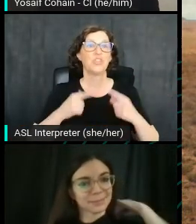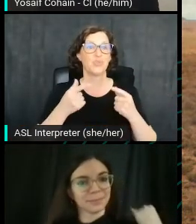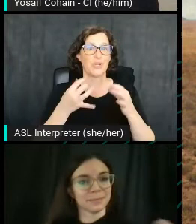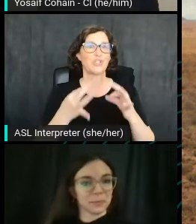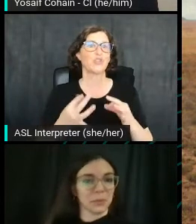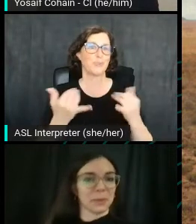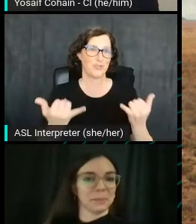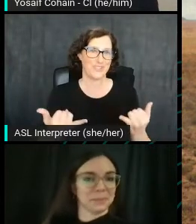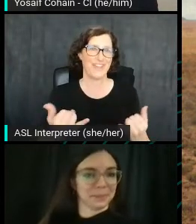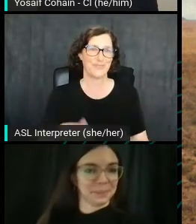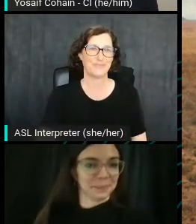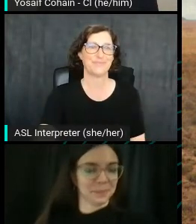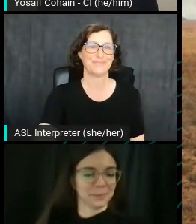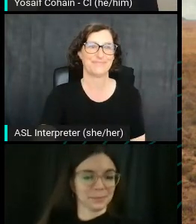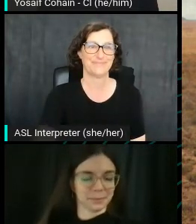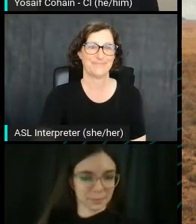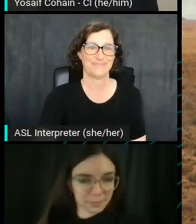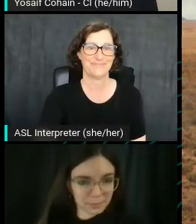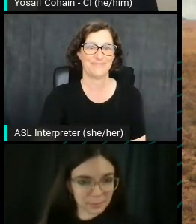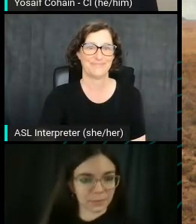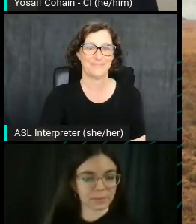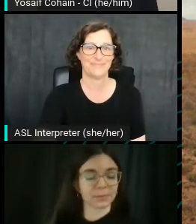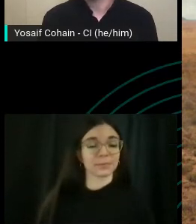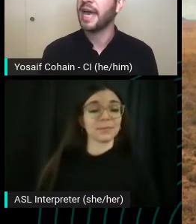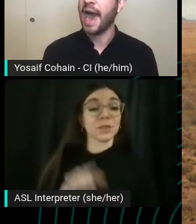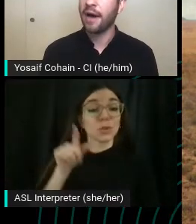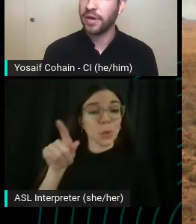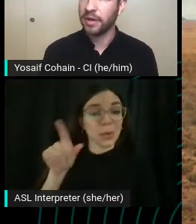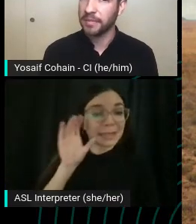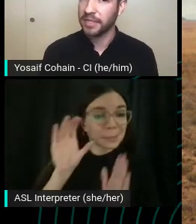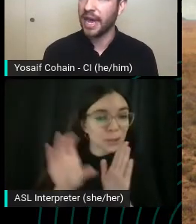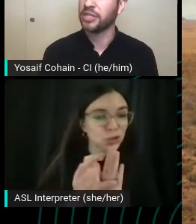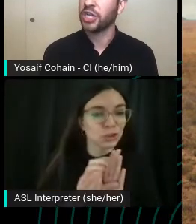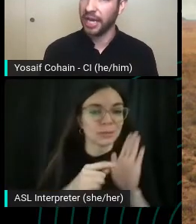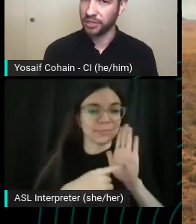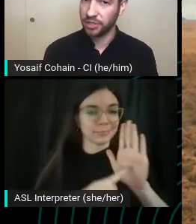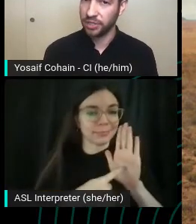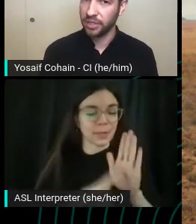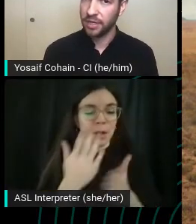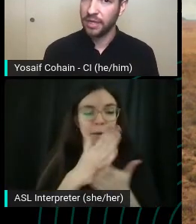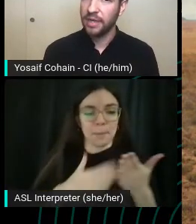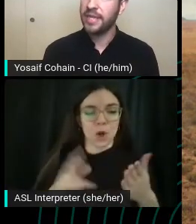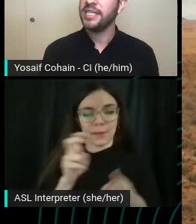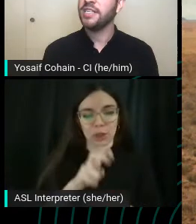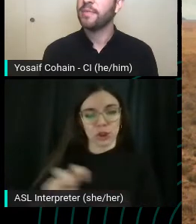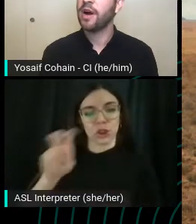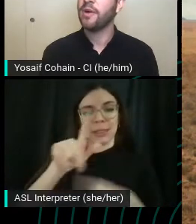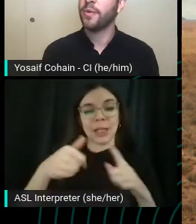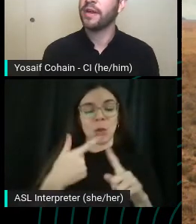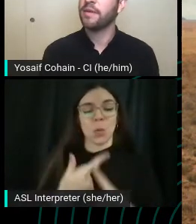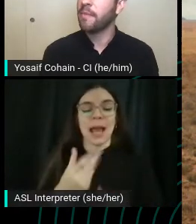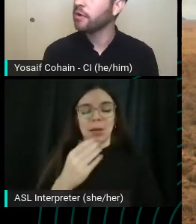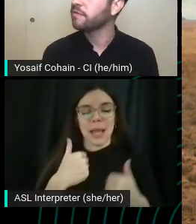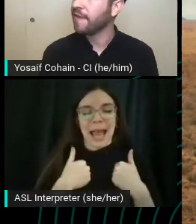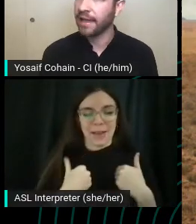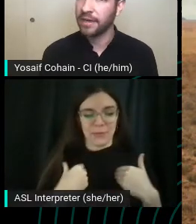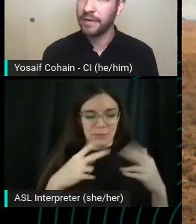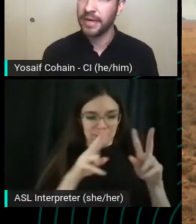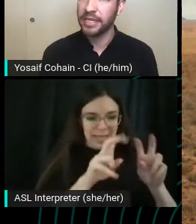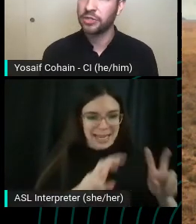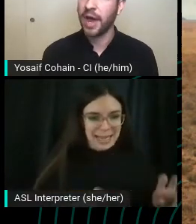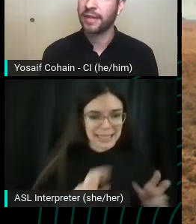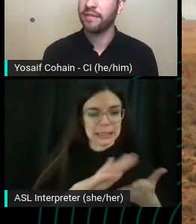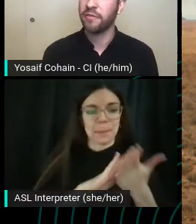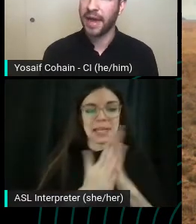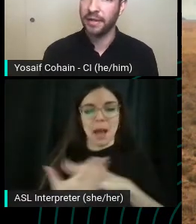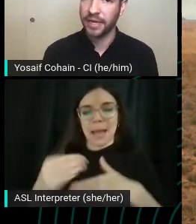is the part in the analytics journey where we turn insights into outcomes and change. This is the part where the most value